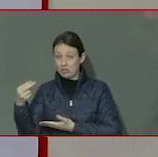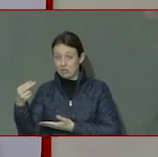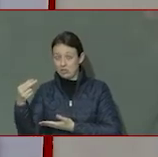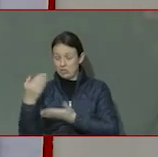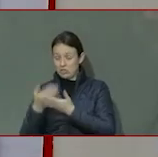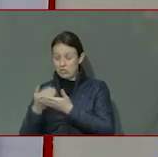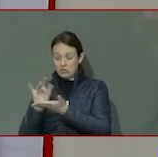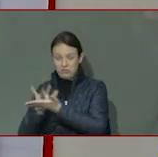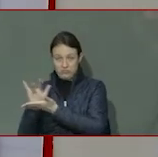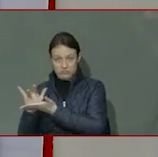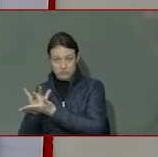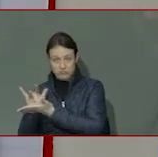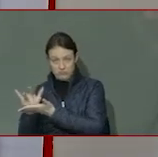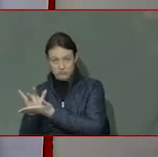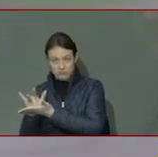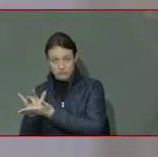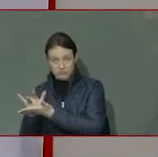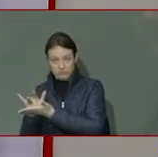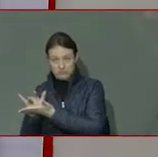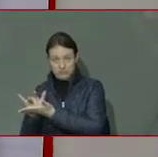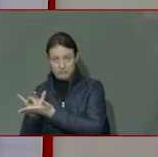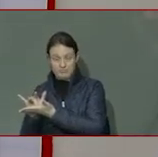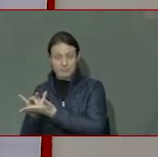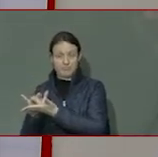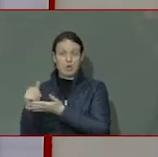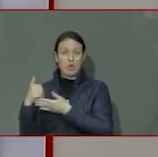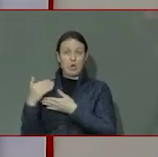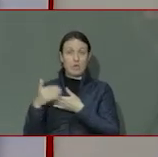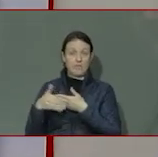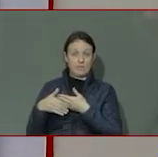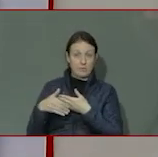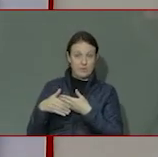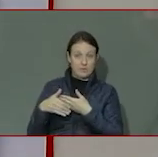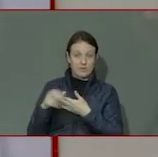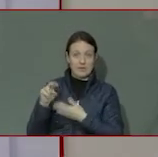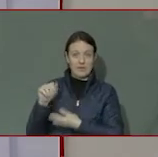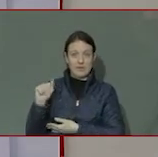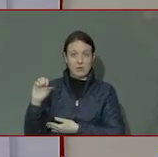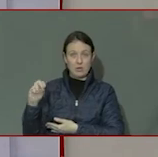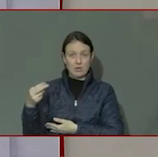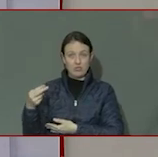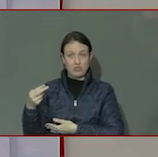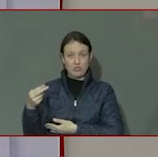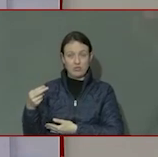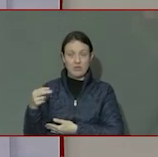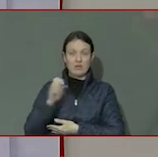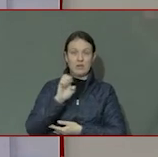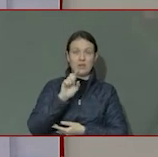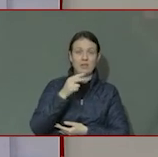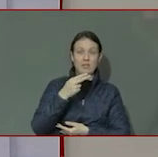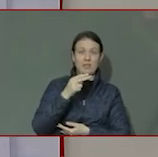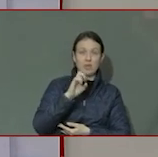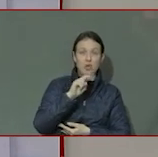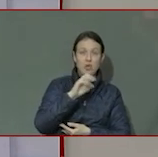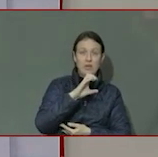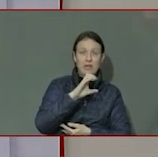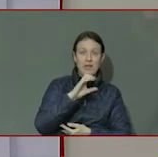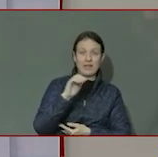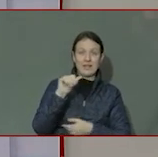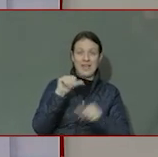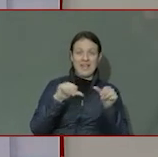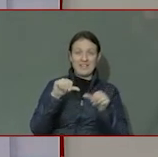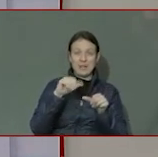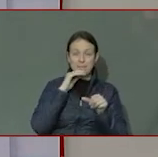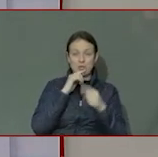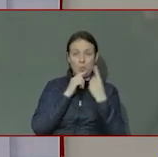And then, very important, the sodium hydroxide and the ethanoic acid is in a ratio of 1 to